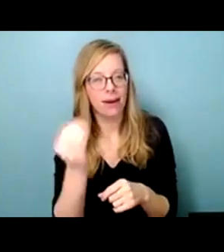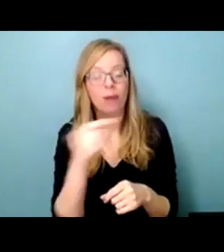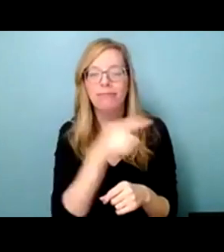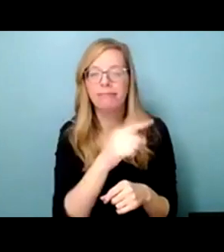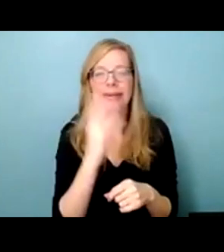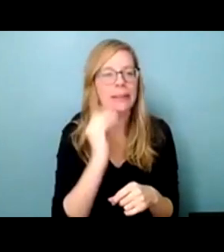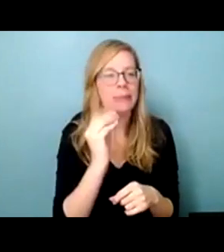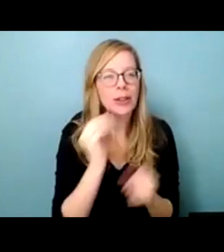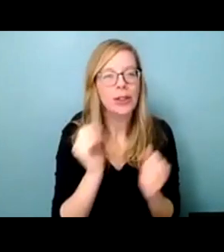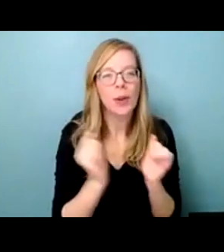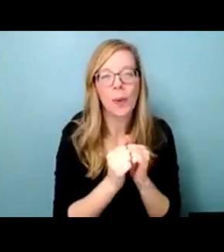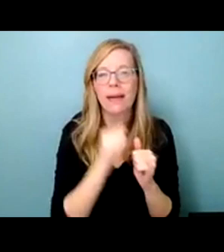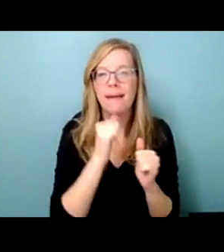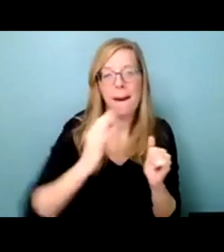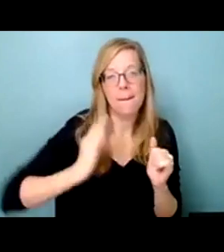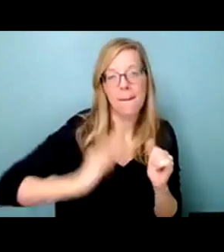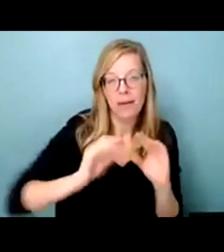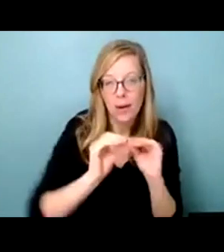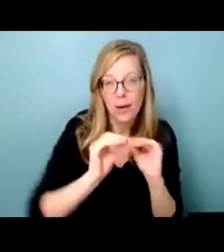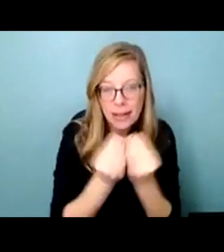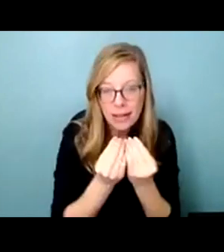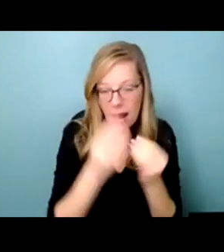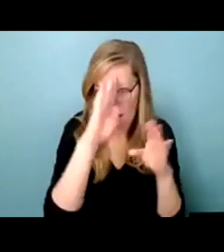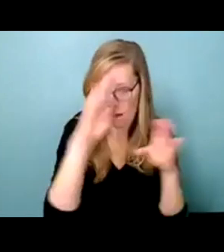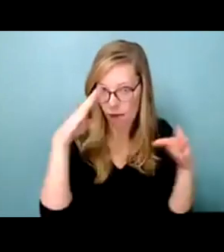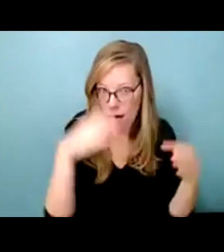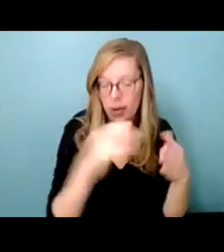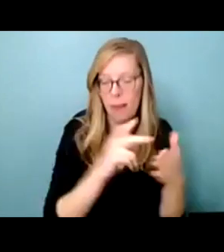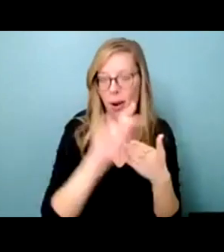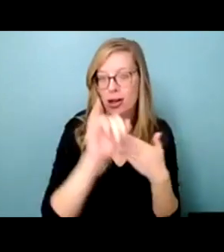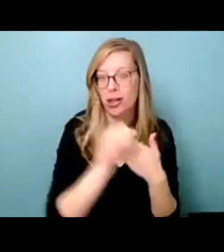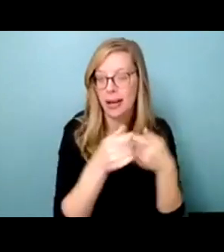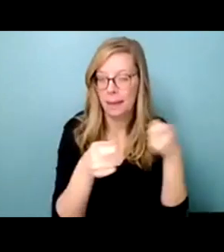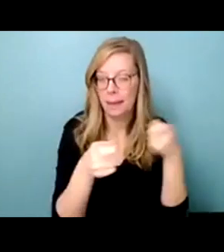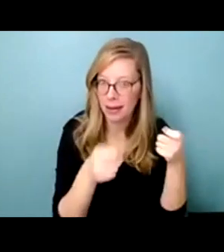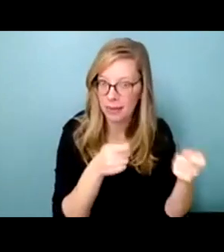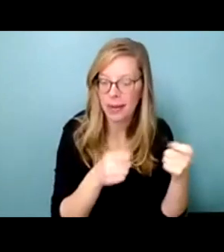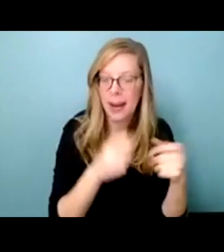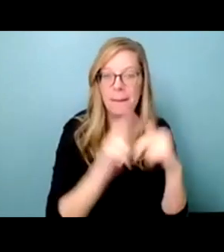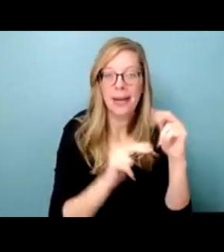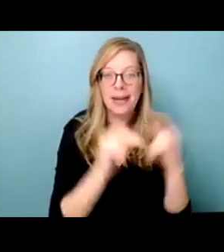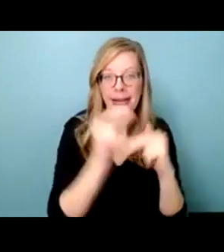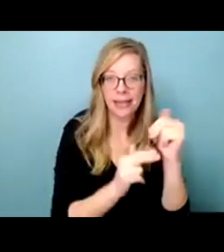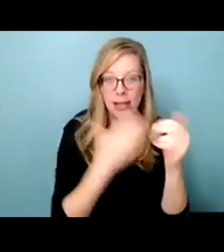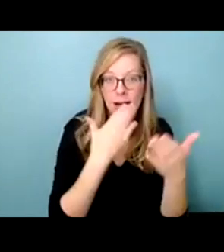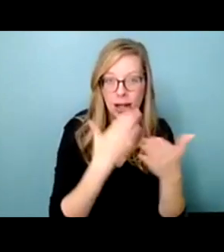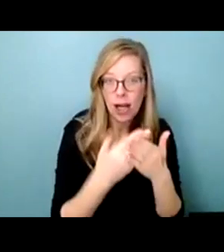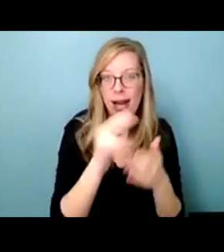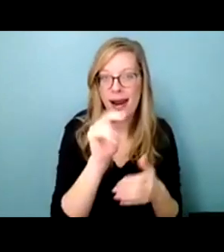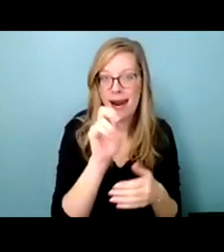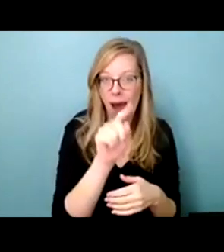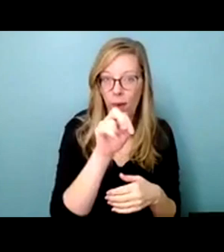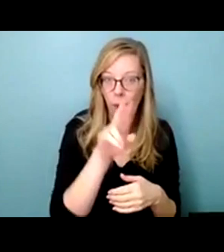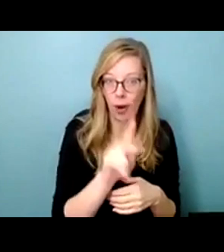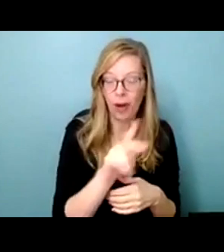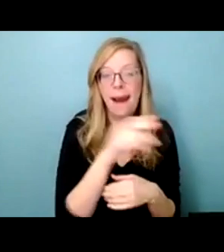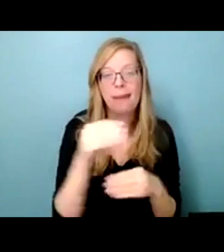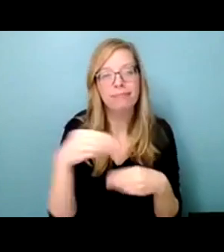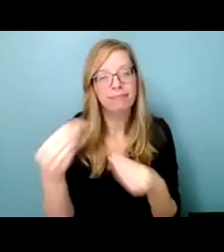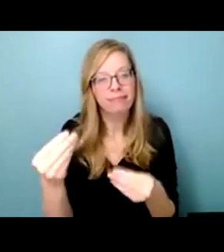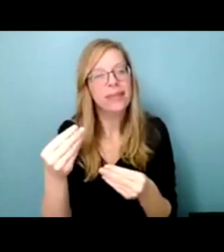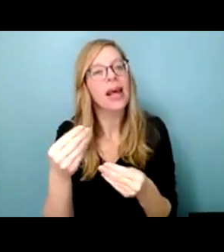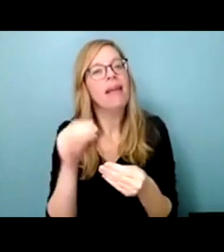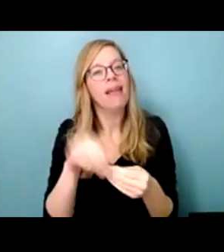leading nonprofit organizations that focus on project management, building effective networks, and administrating government funds. A skillful facilitator